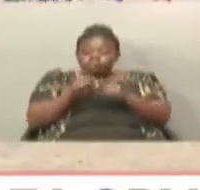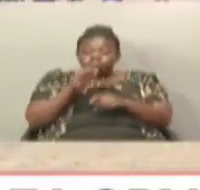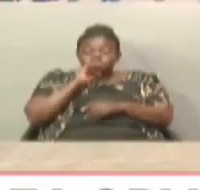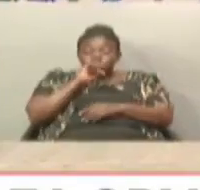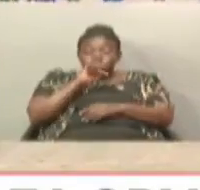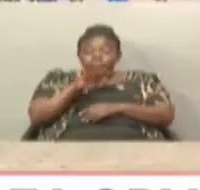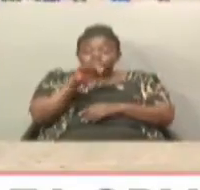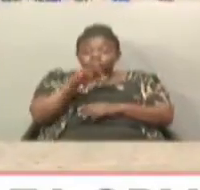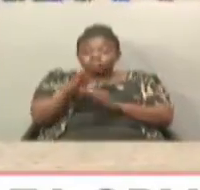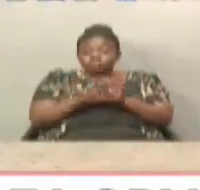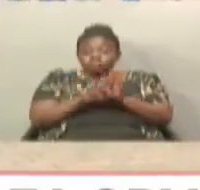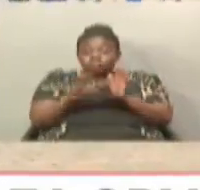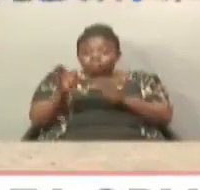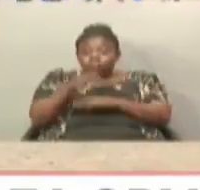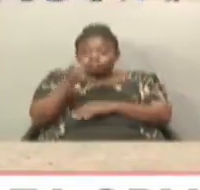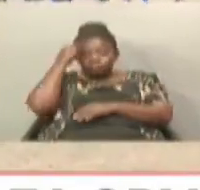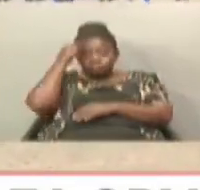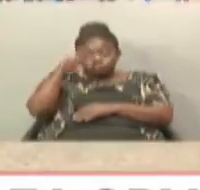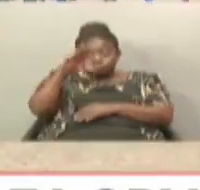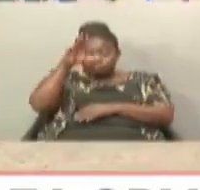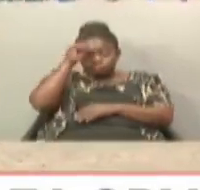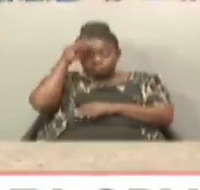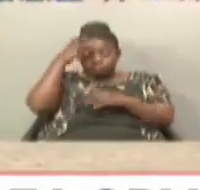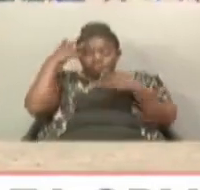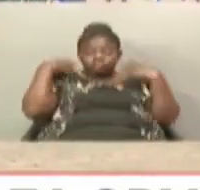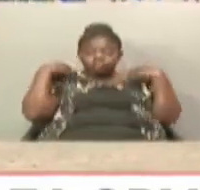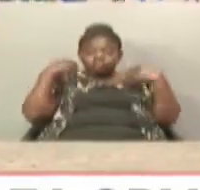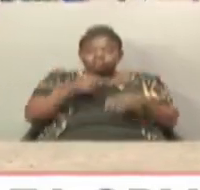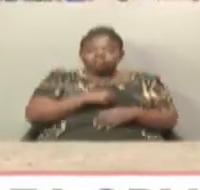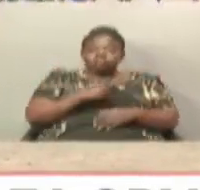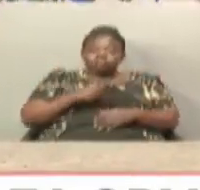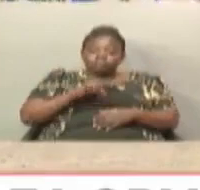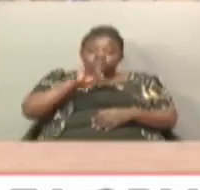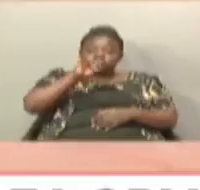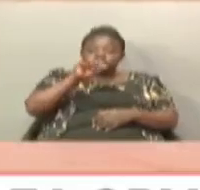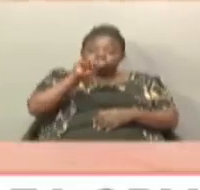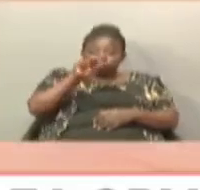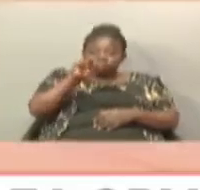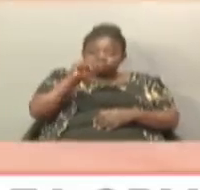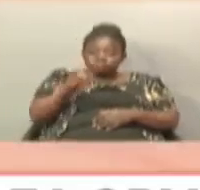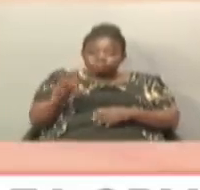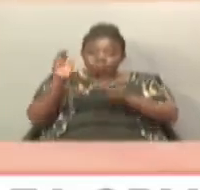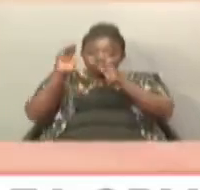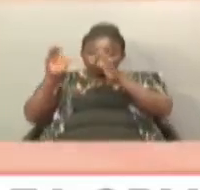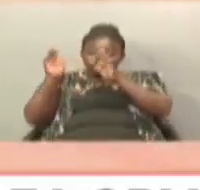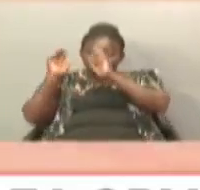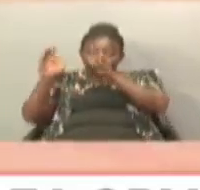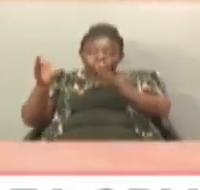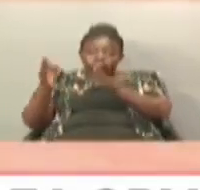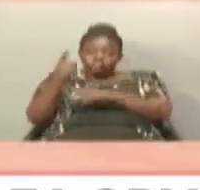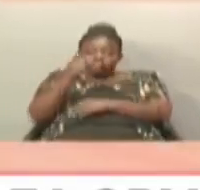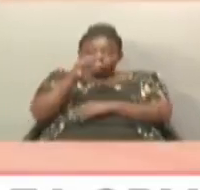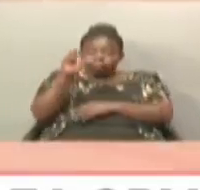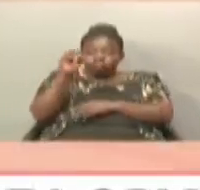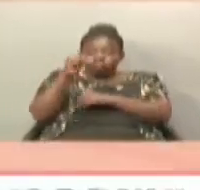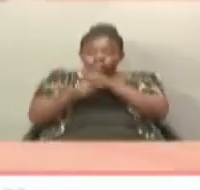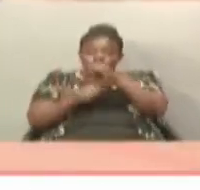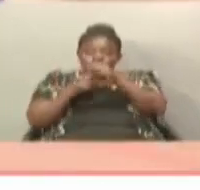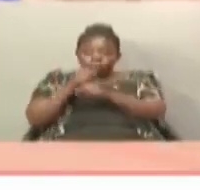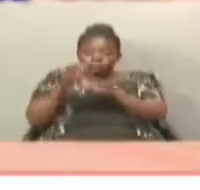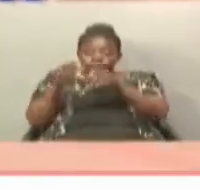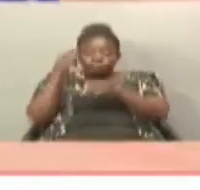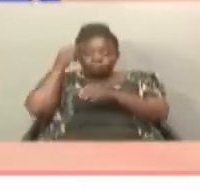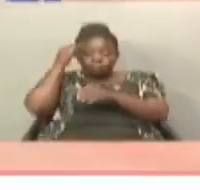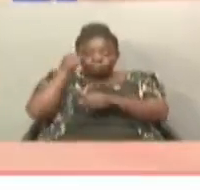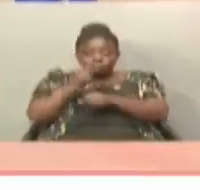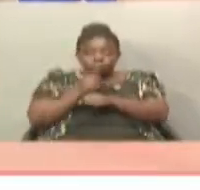abadde akiikiridde minisita ebyenjigiriza n'emizannyo Maama Janet Museveni ku mukolo ogw'okujaguza okukuza emyaka 10 egy'ekibiina ekigatta